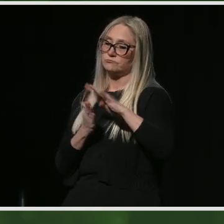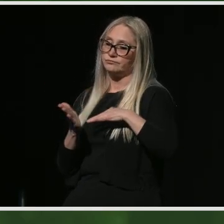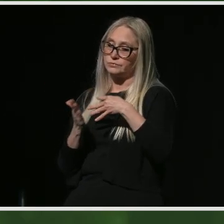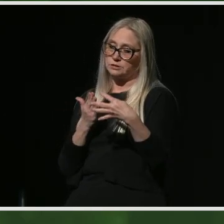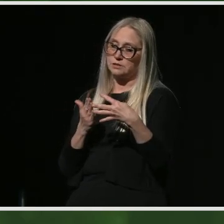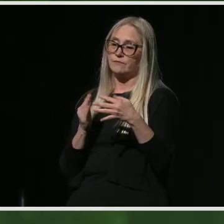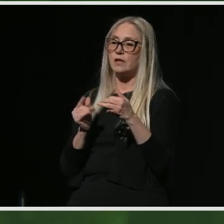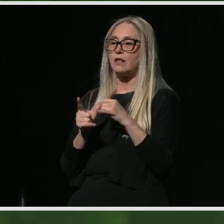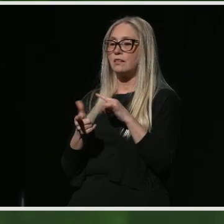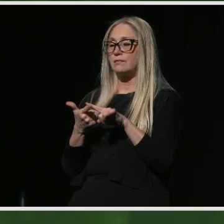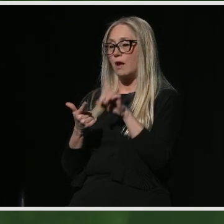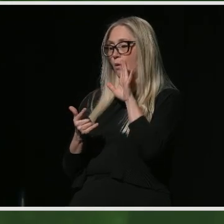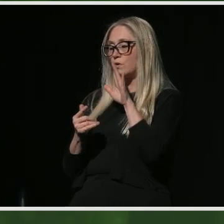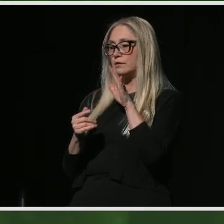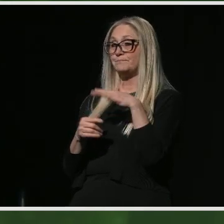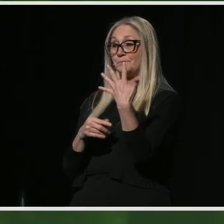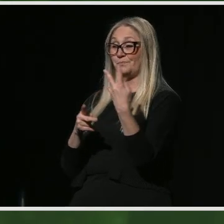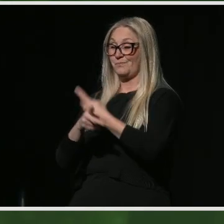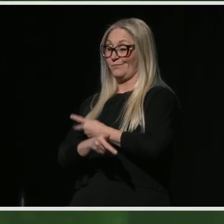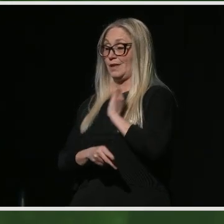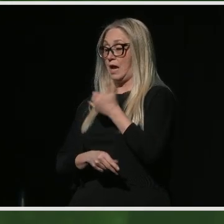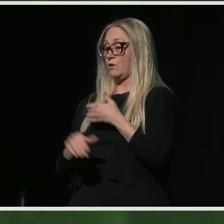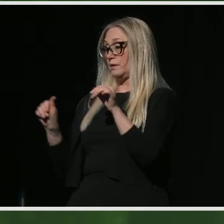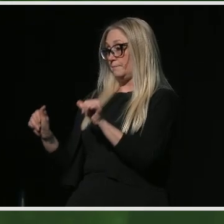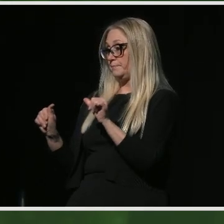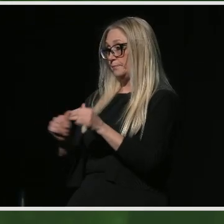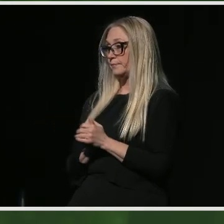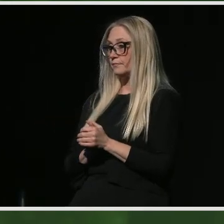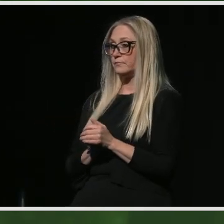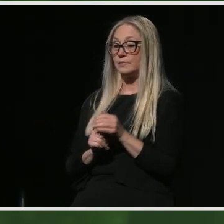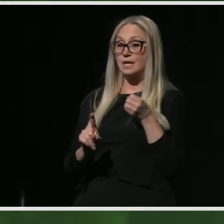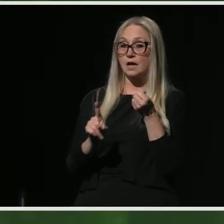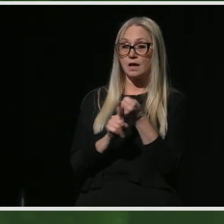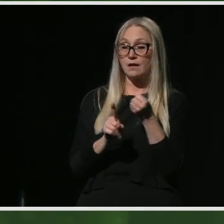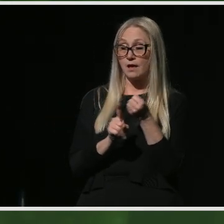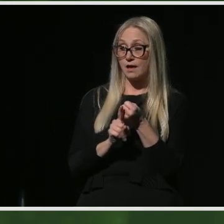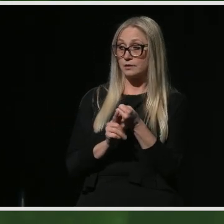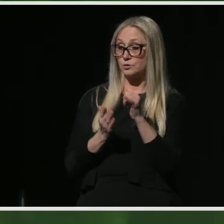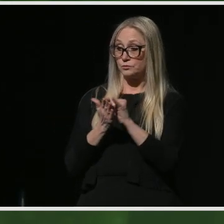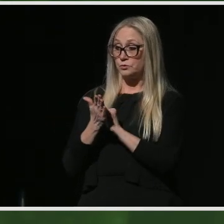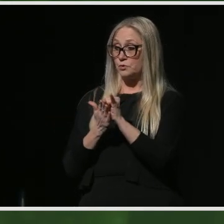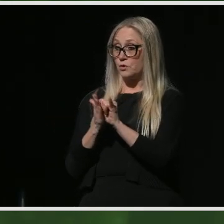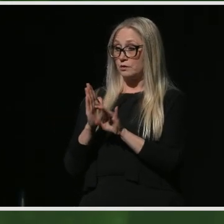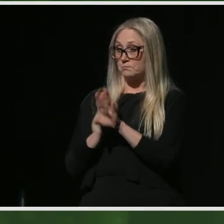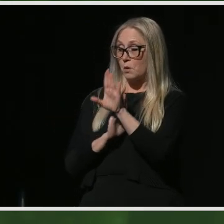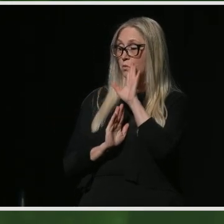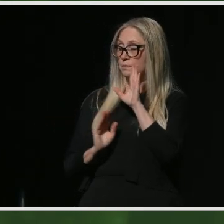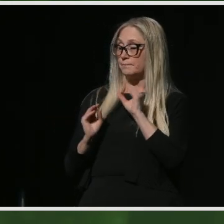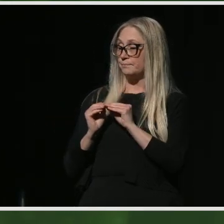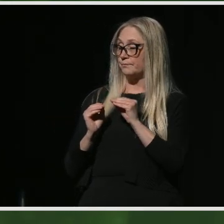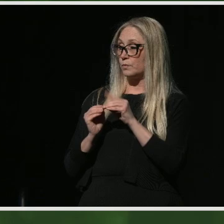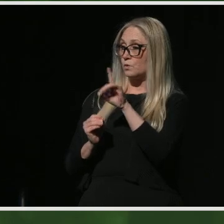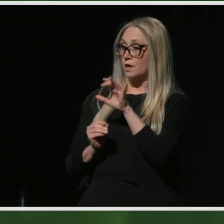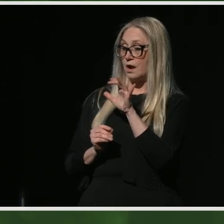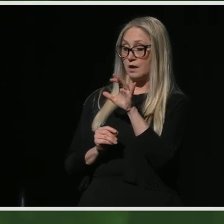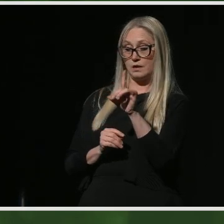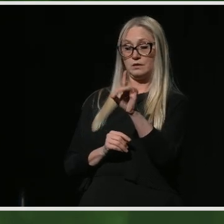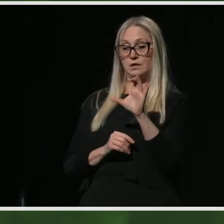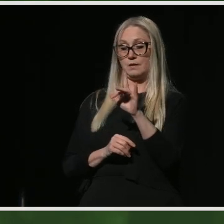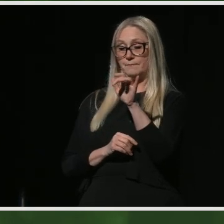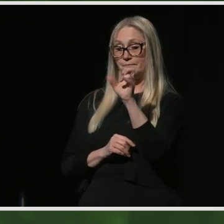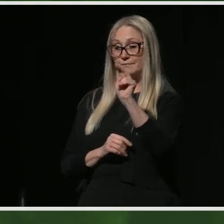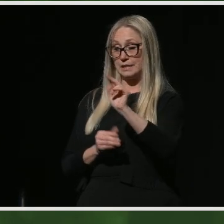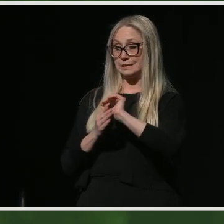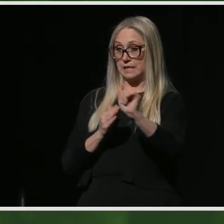capacity. Overall, the impact to New York's economic development would be over $100 million by 2029. But wait,